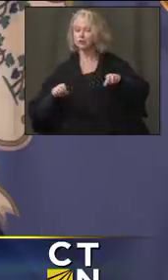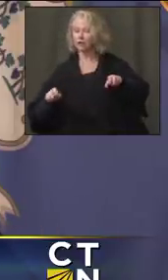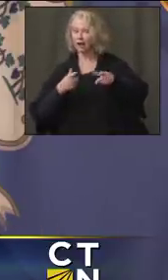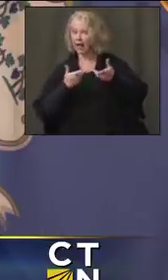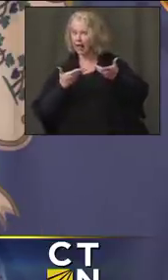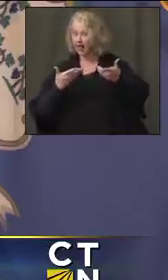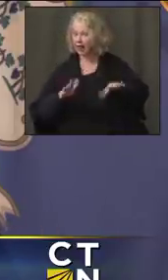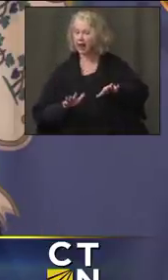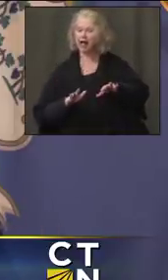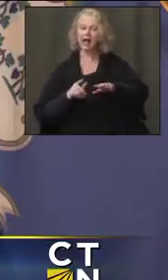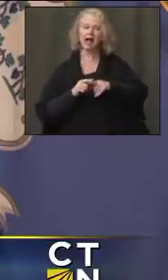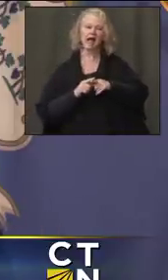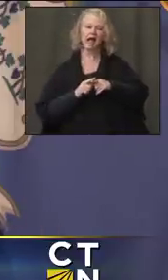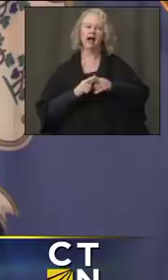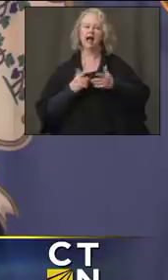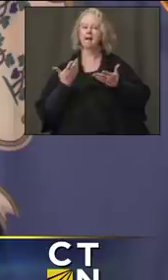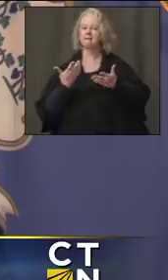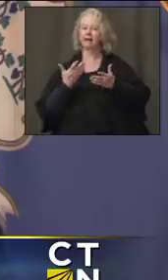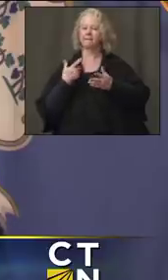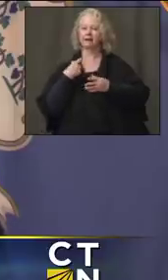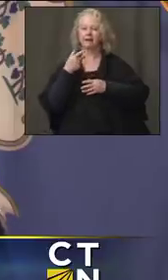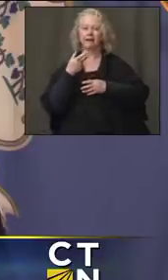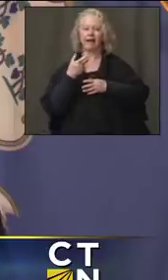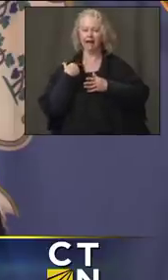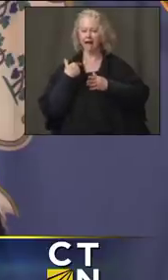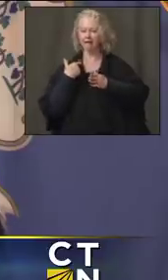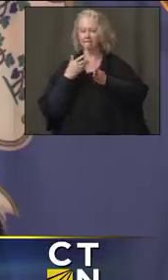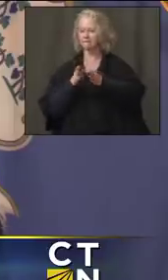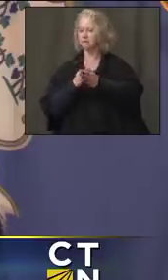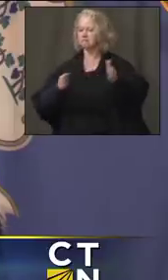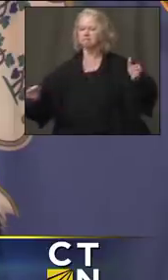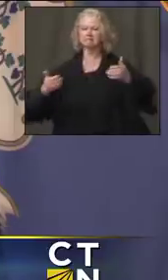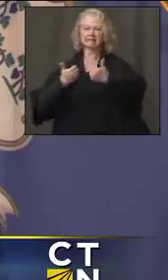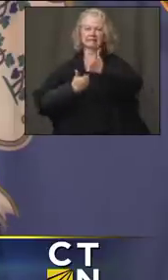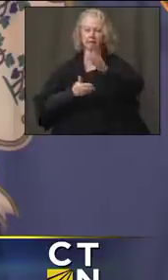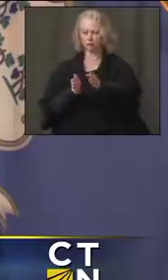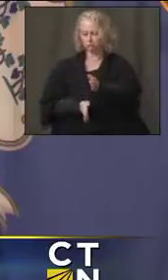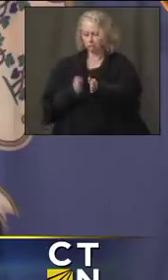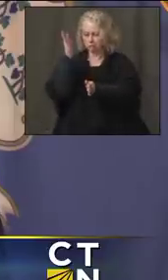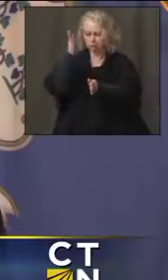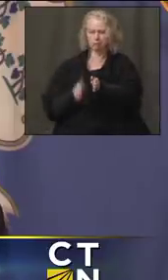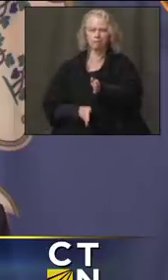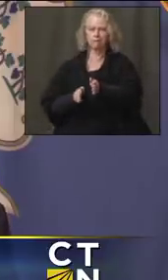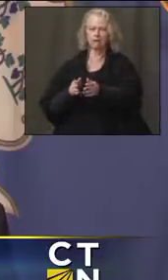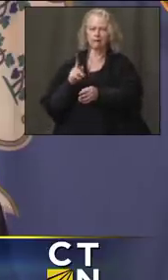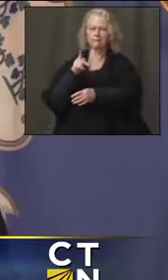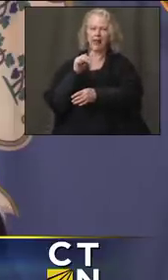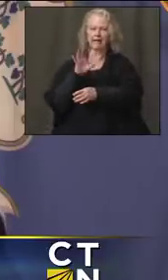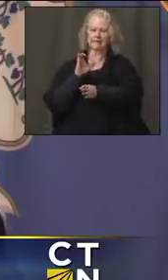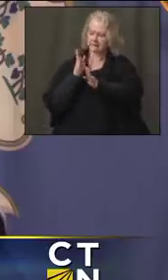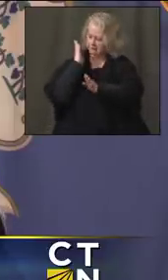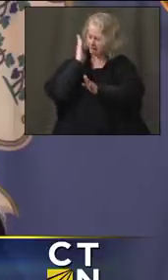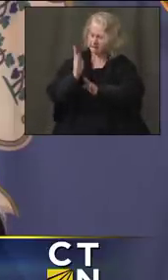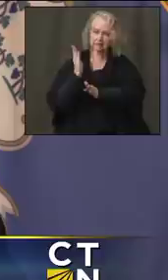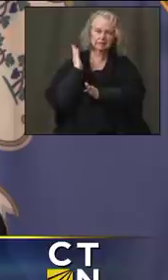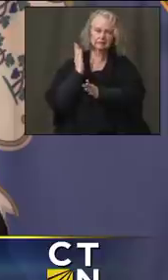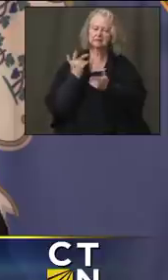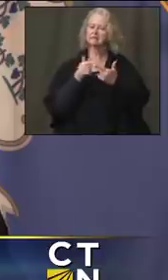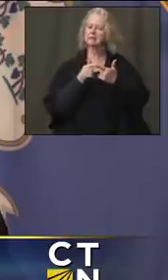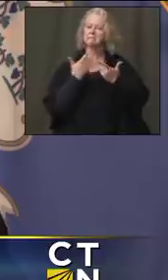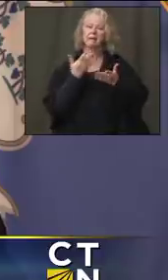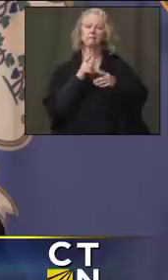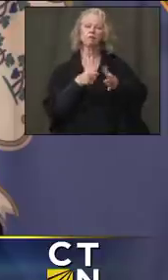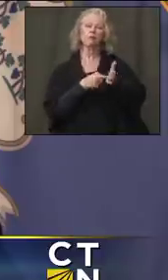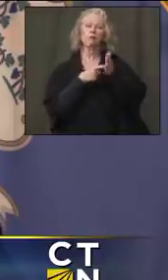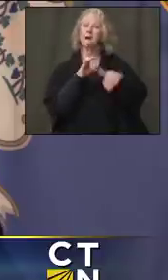there, perhaps plastic in between those chairs, the nature of the masks and the protection we need, by appointment only.